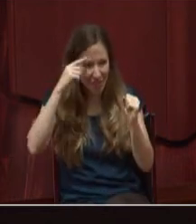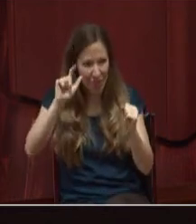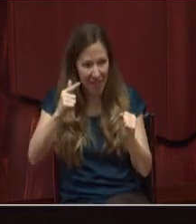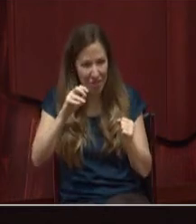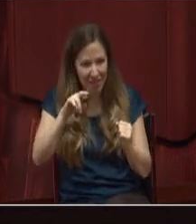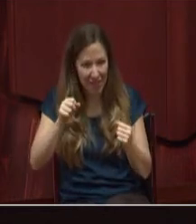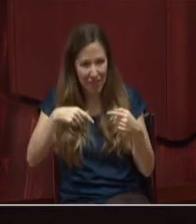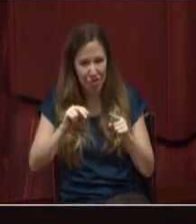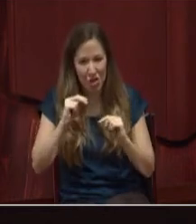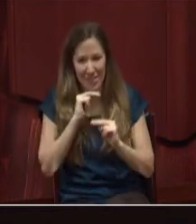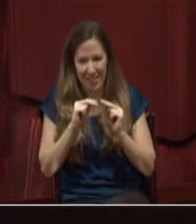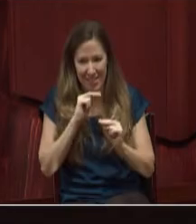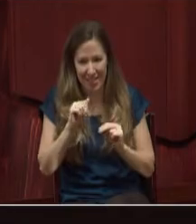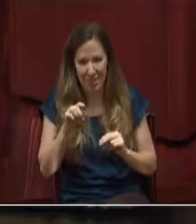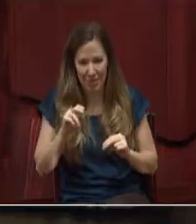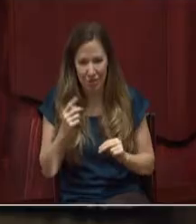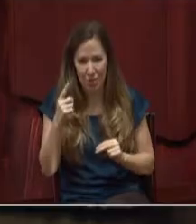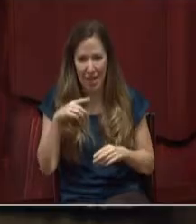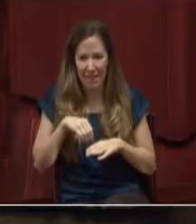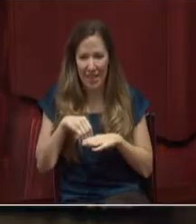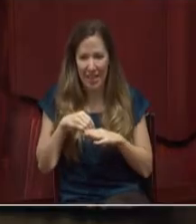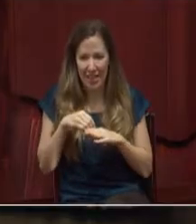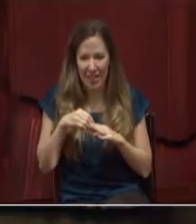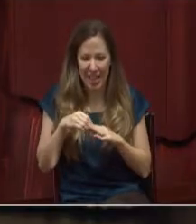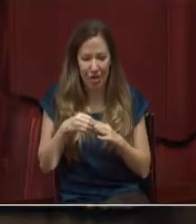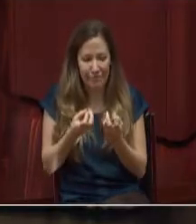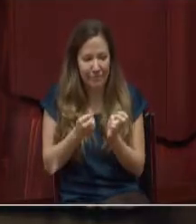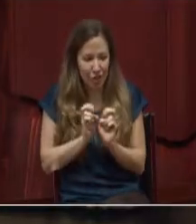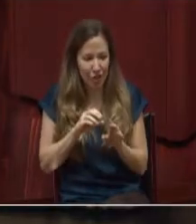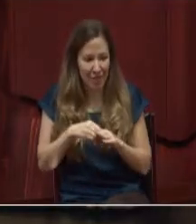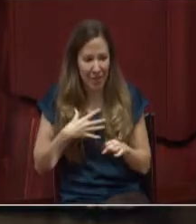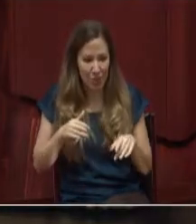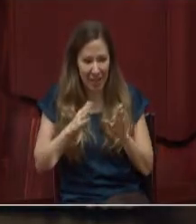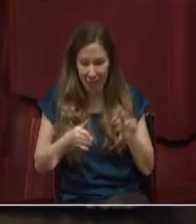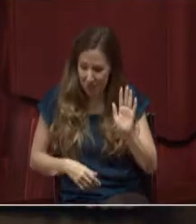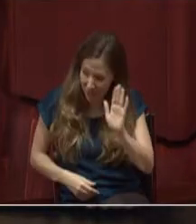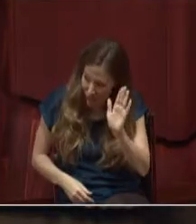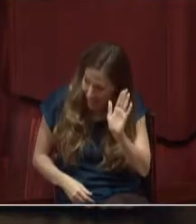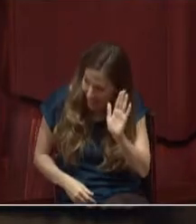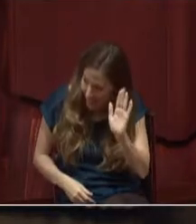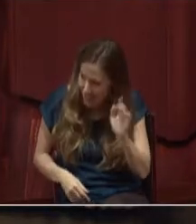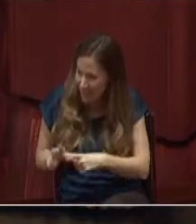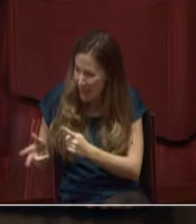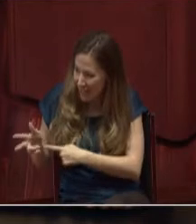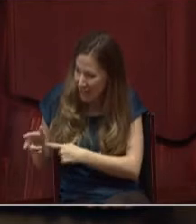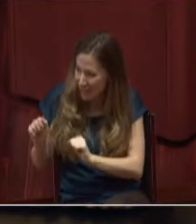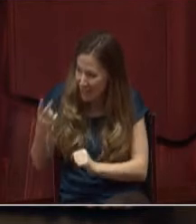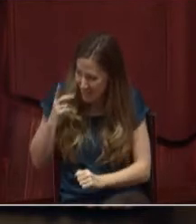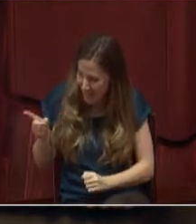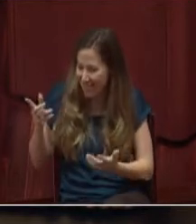Nixon administration, one of the inner circle in the White House. And so wave your hand, Tom, so the cameras can record you for